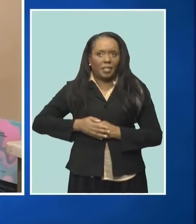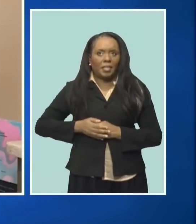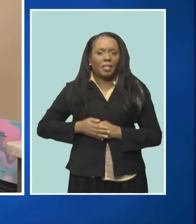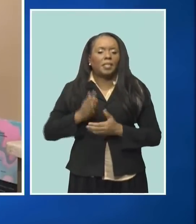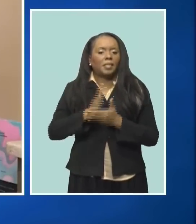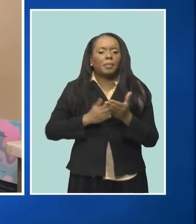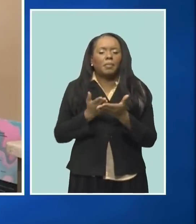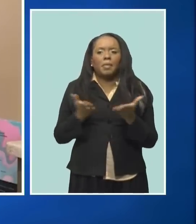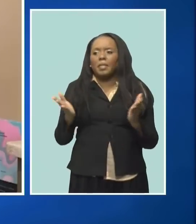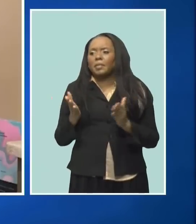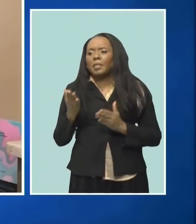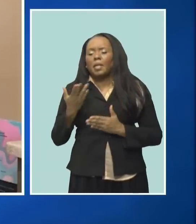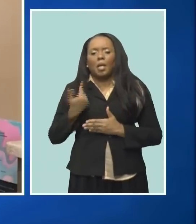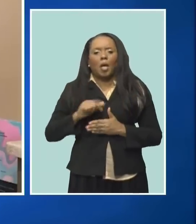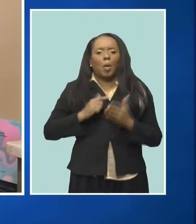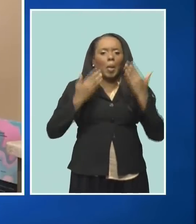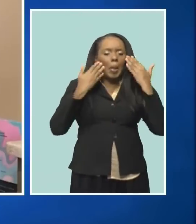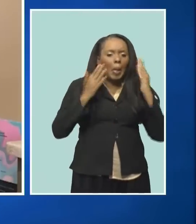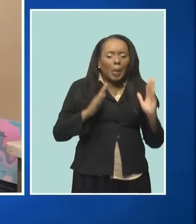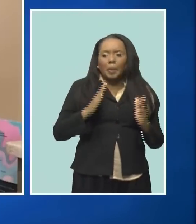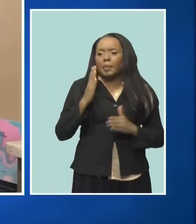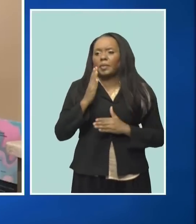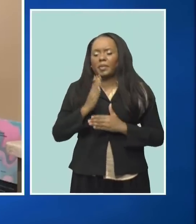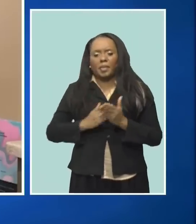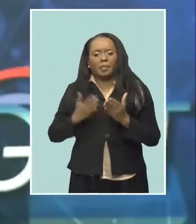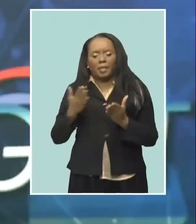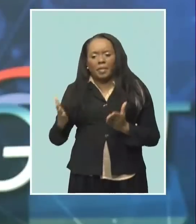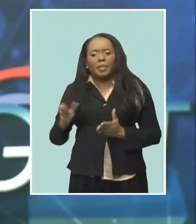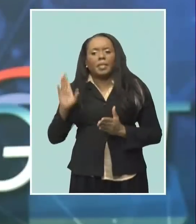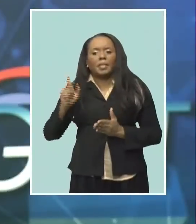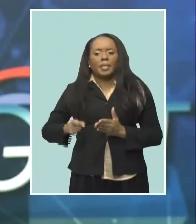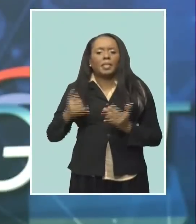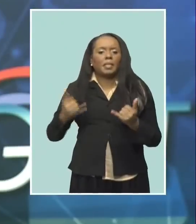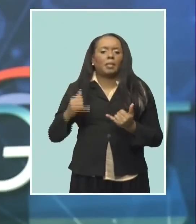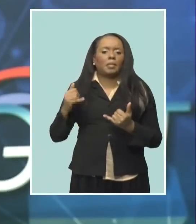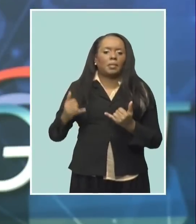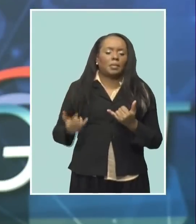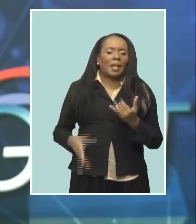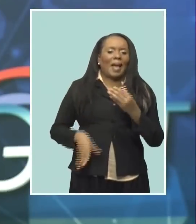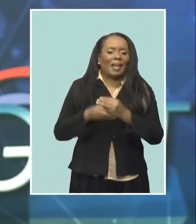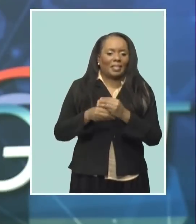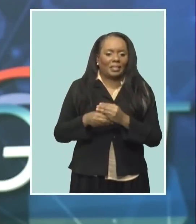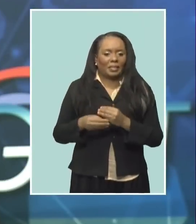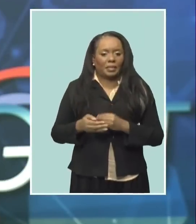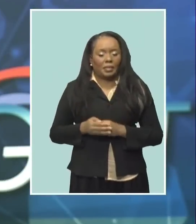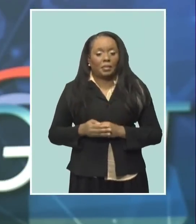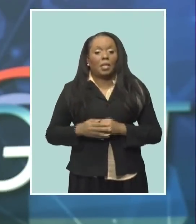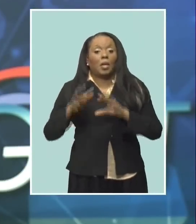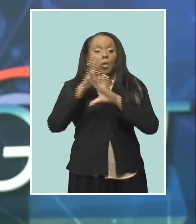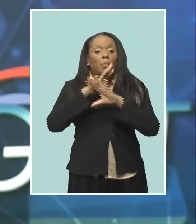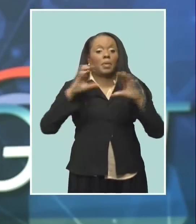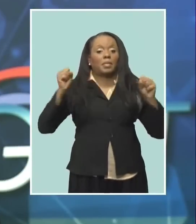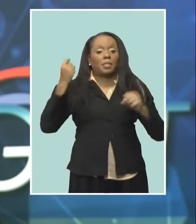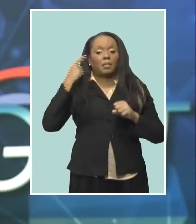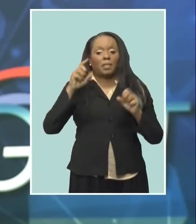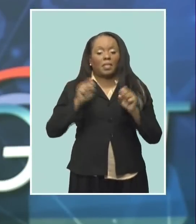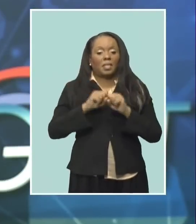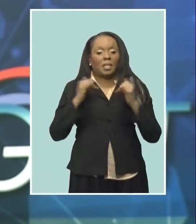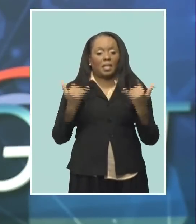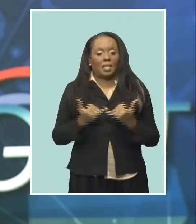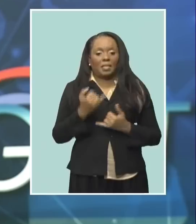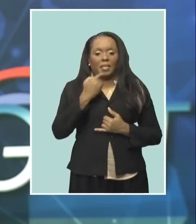obscured, others unintentional omissions. President of the Society, Professor Justin Robinson, says